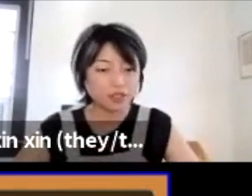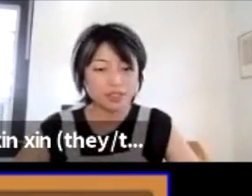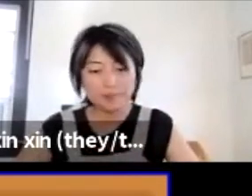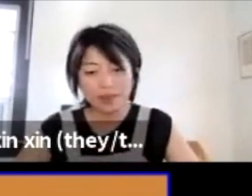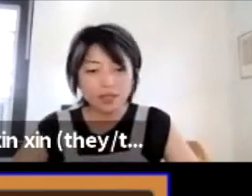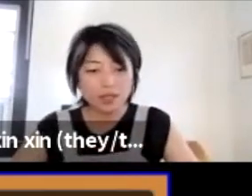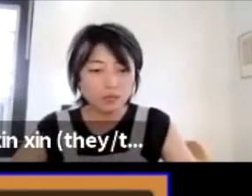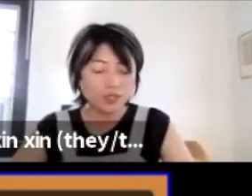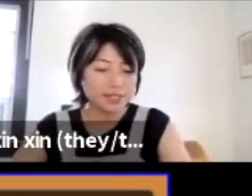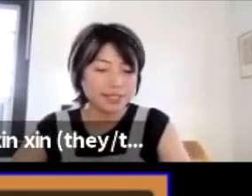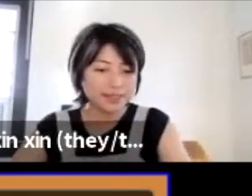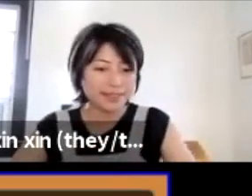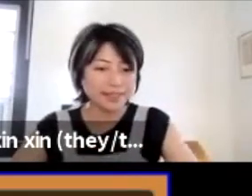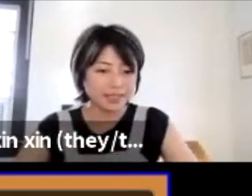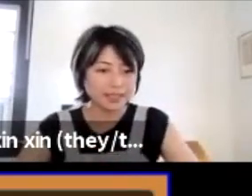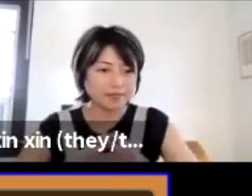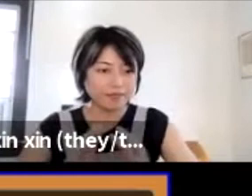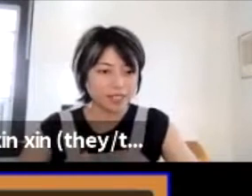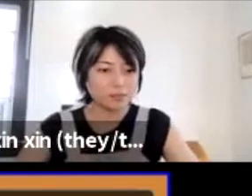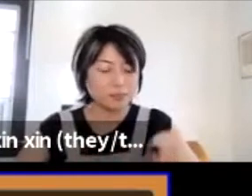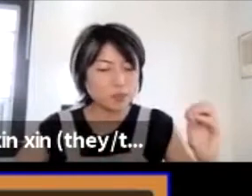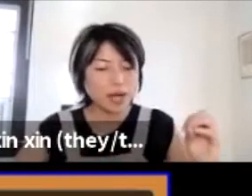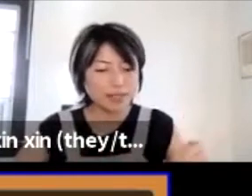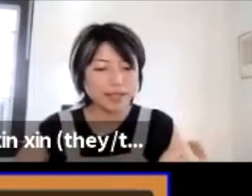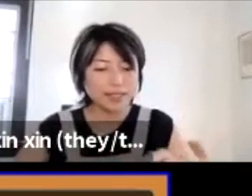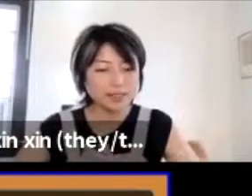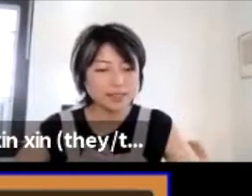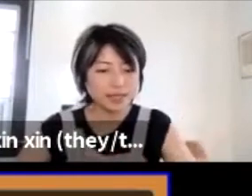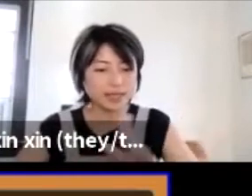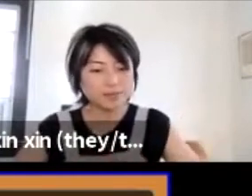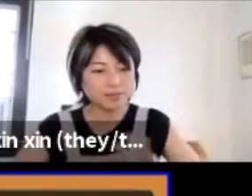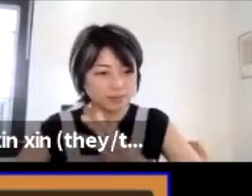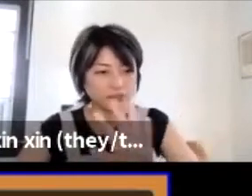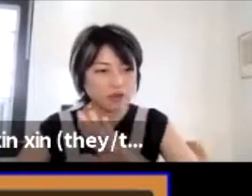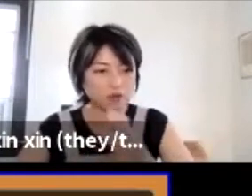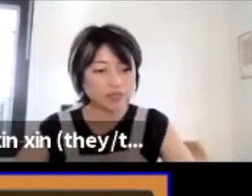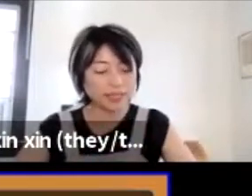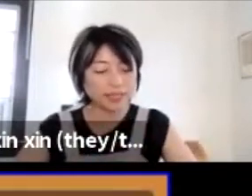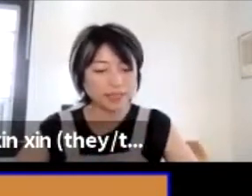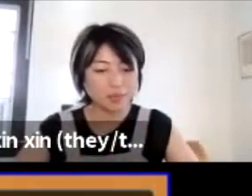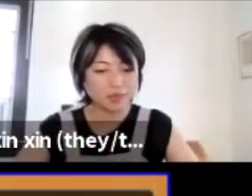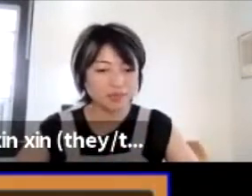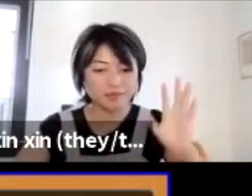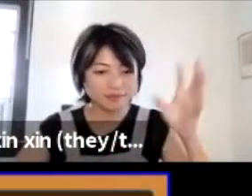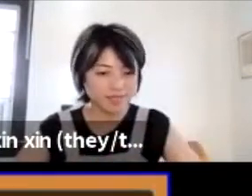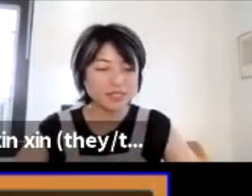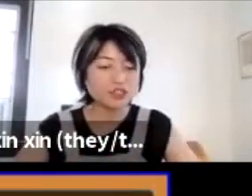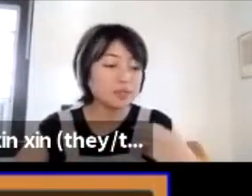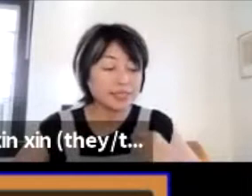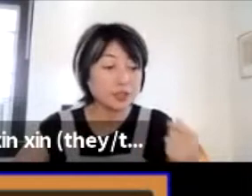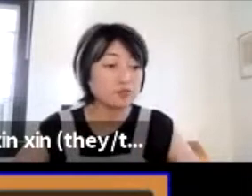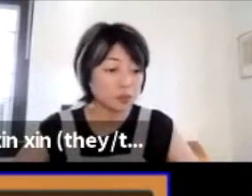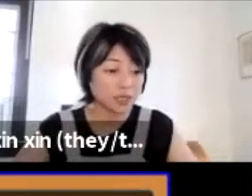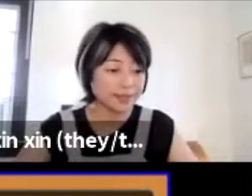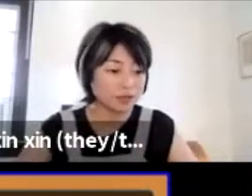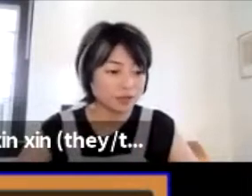record, when you see that like kind of like faint blue highlight that has overlaid on top of the message, it means that